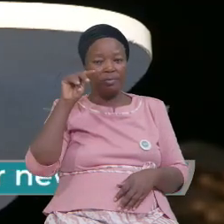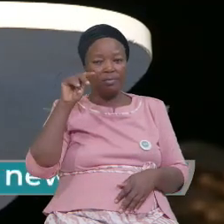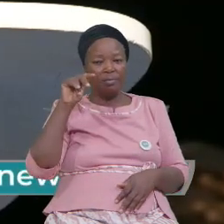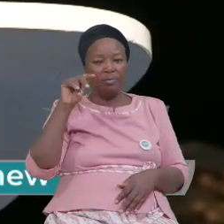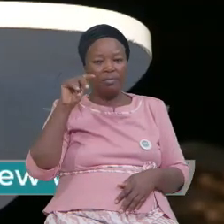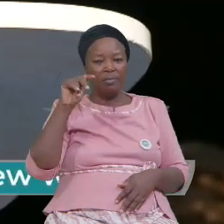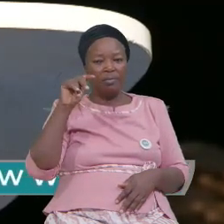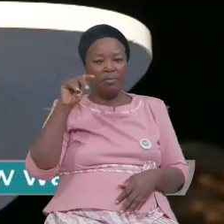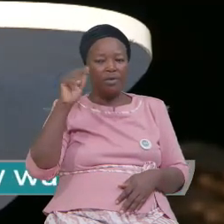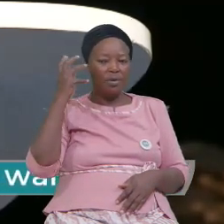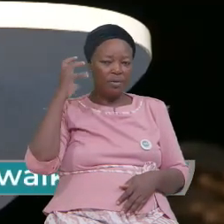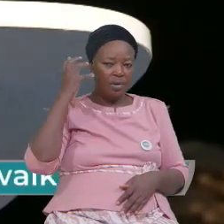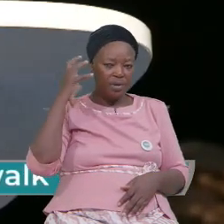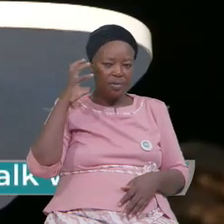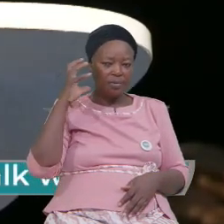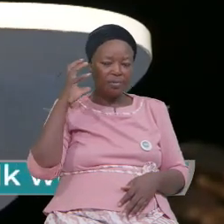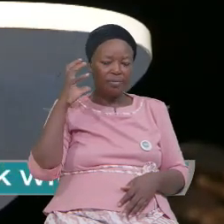on radio,